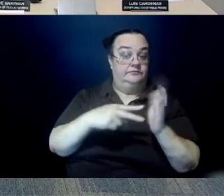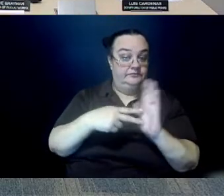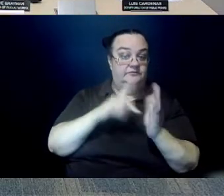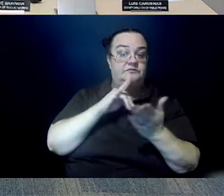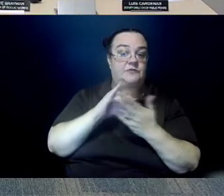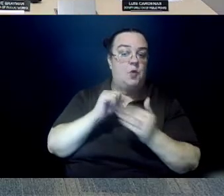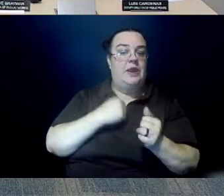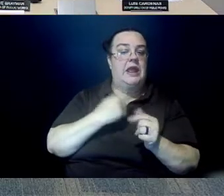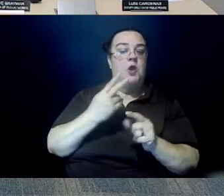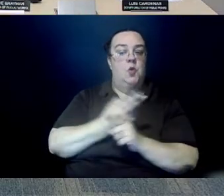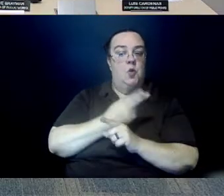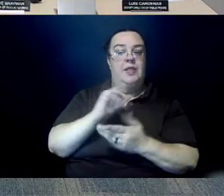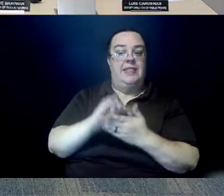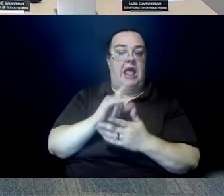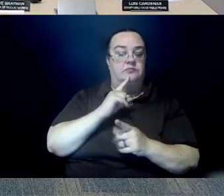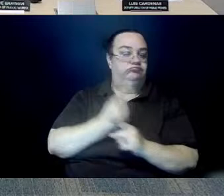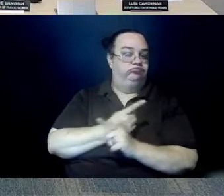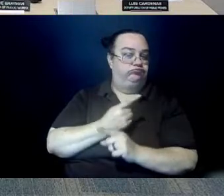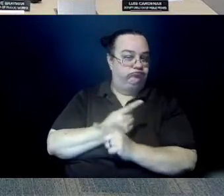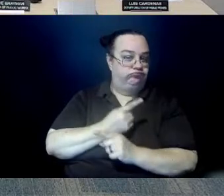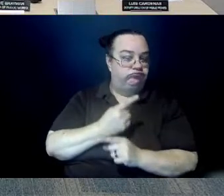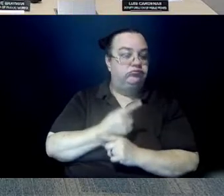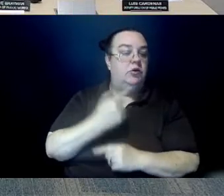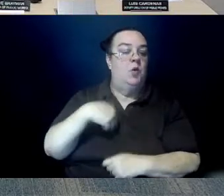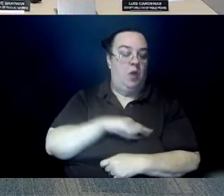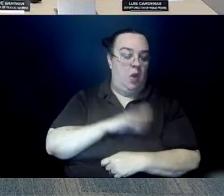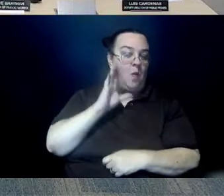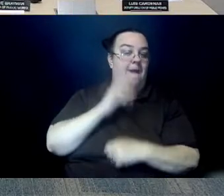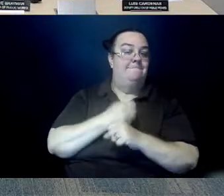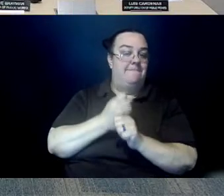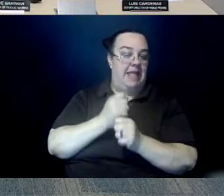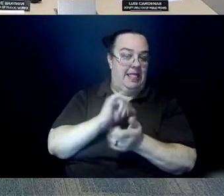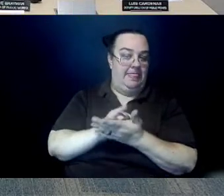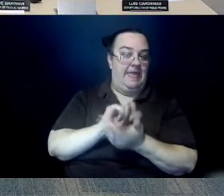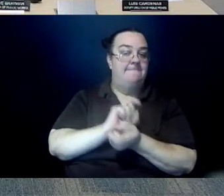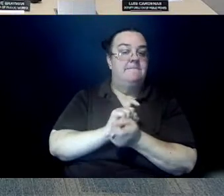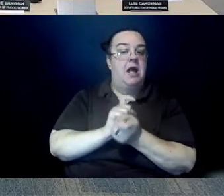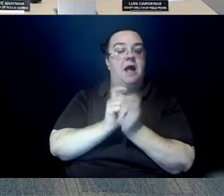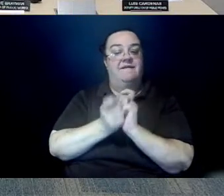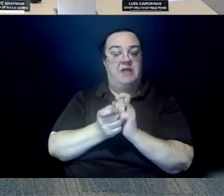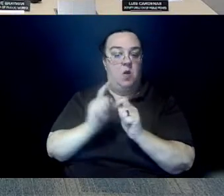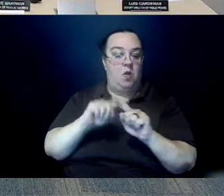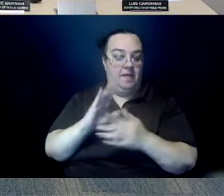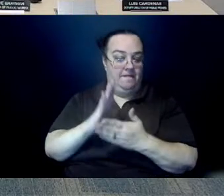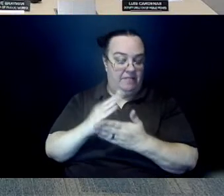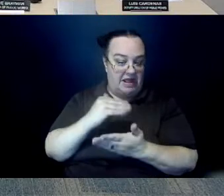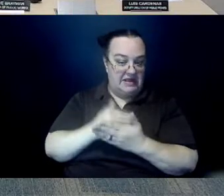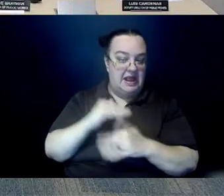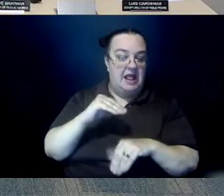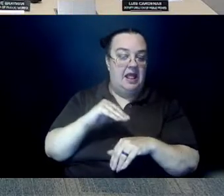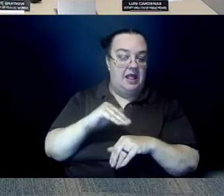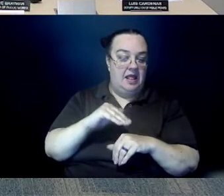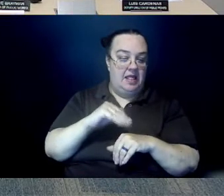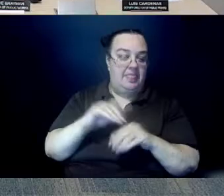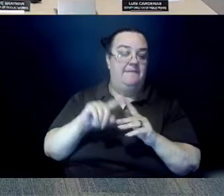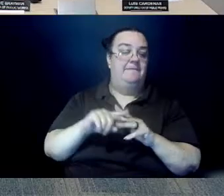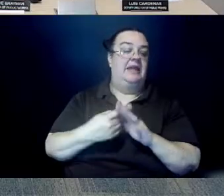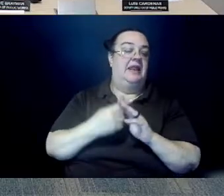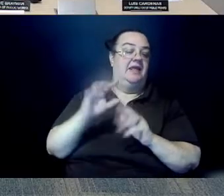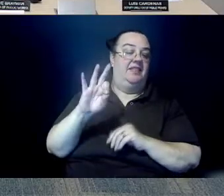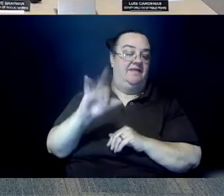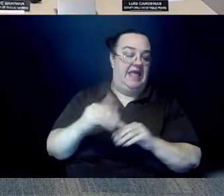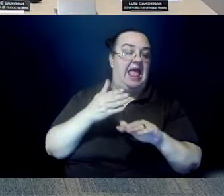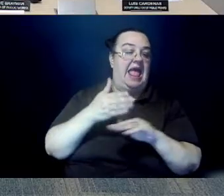accordingly. So we will be making that modification to the budget at the beginning of the fiscal year after we get